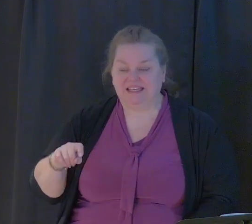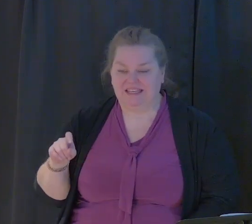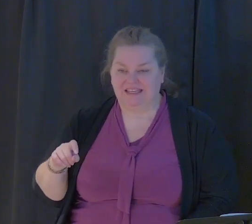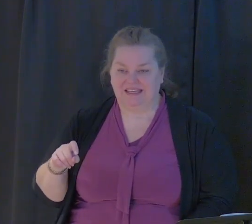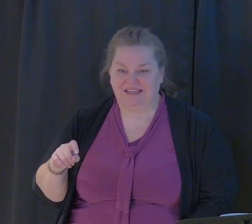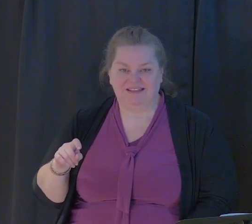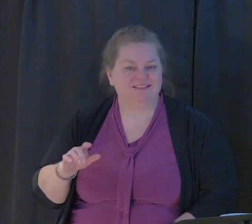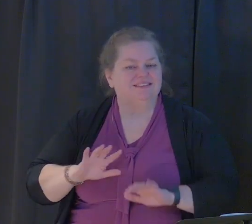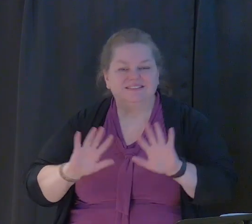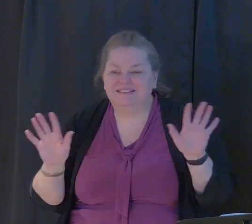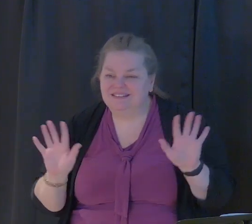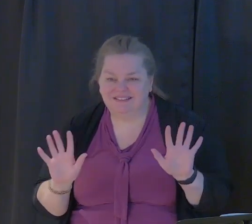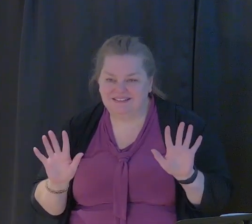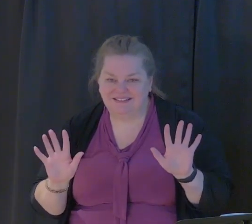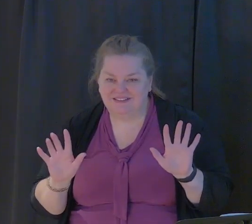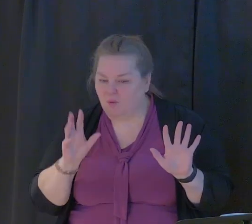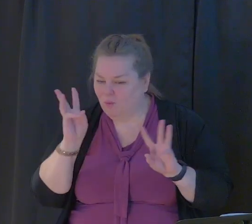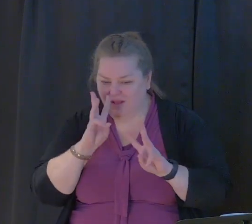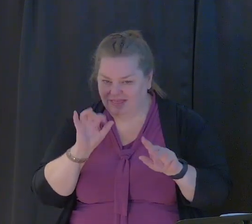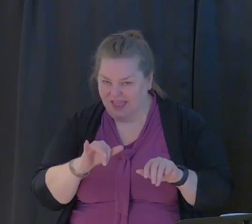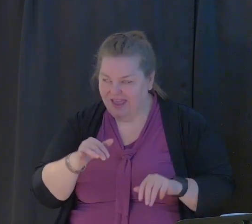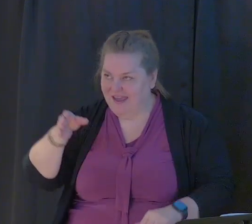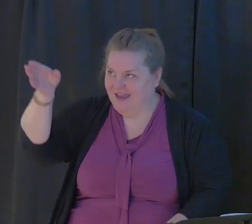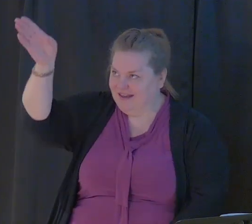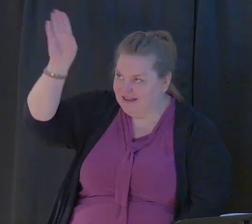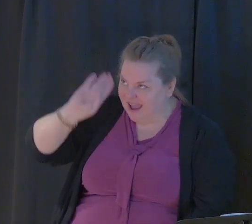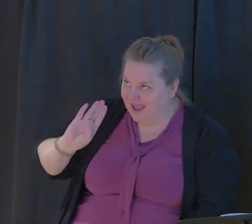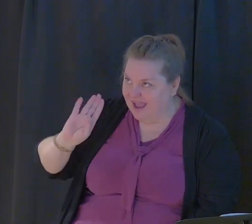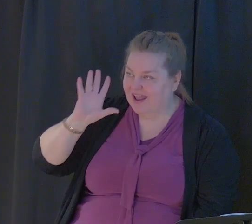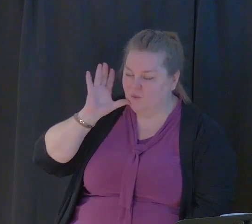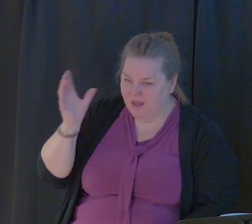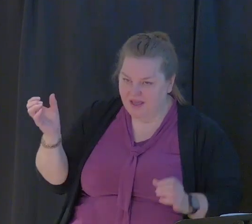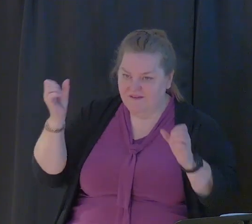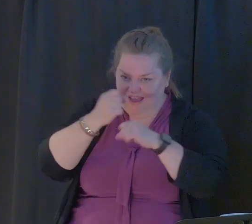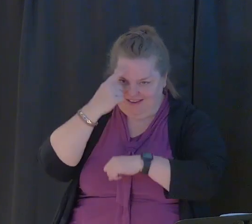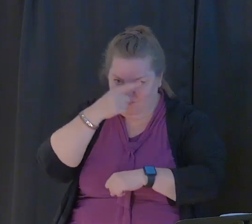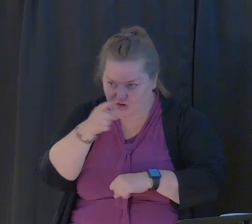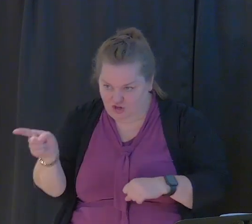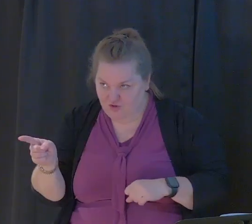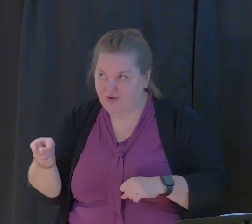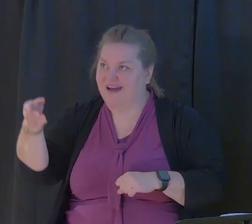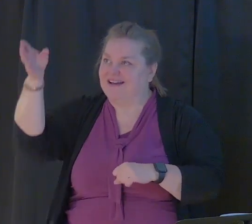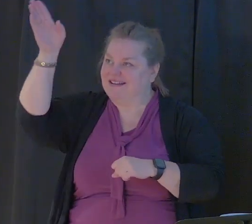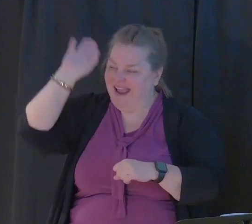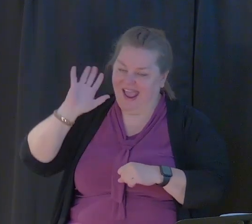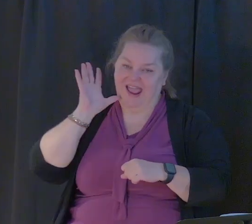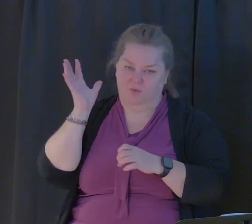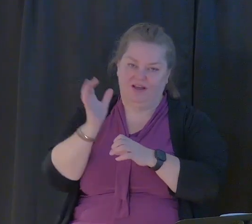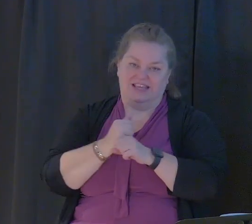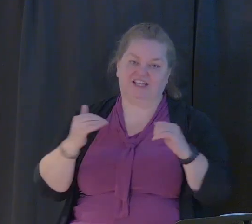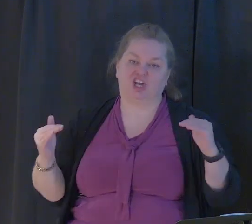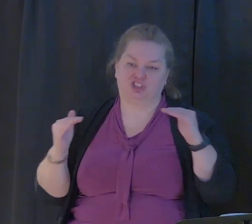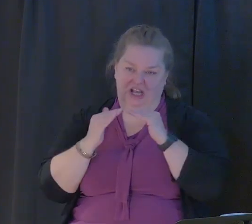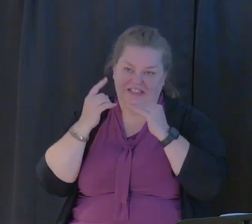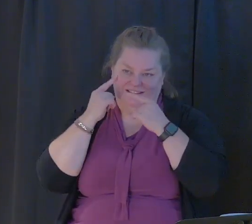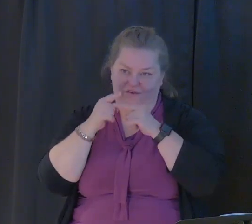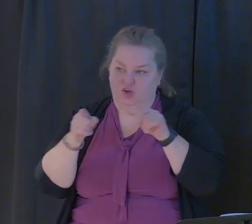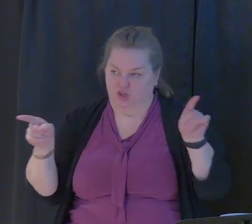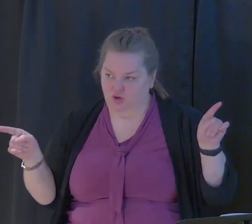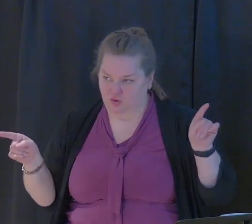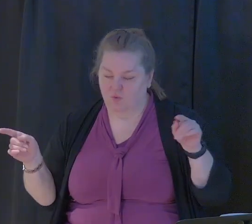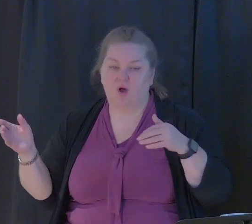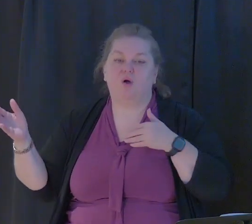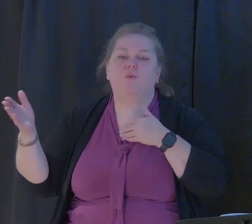God will fight for you. Ultimately, God will get justice for you. Whatever that